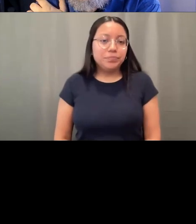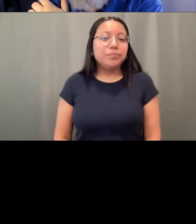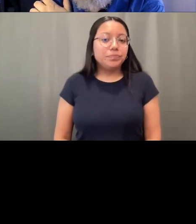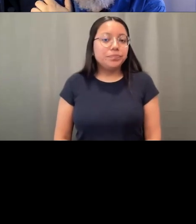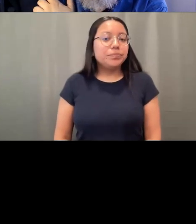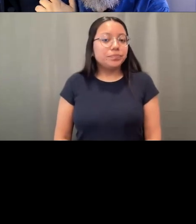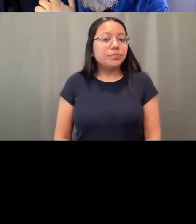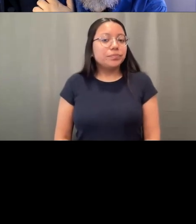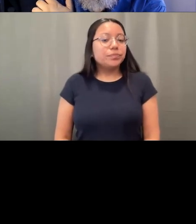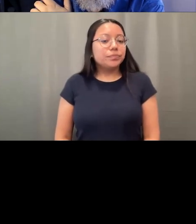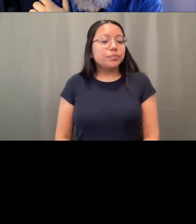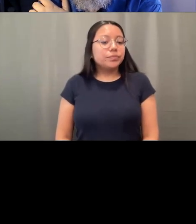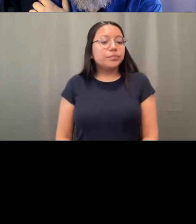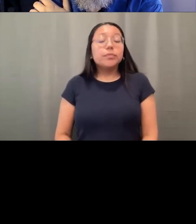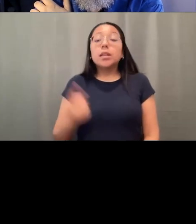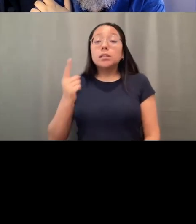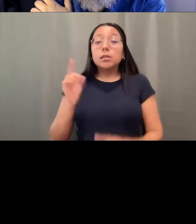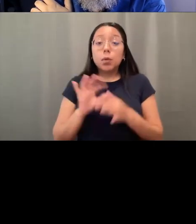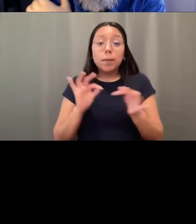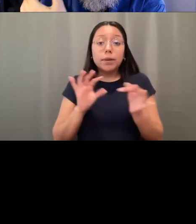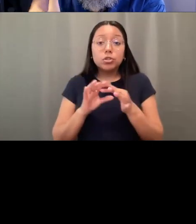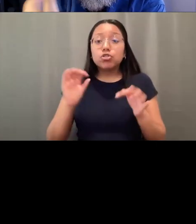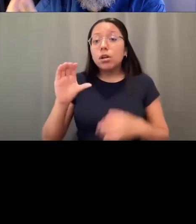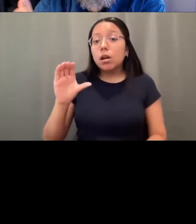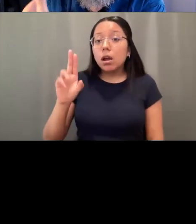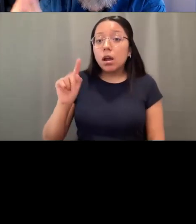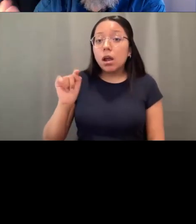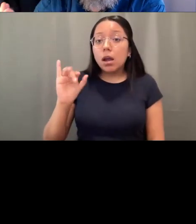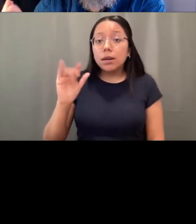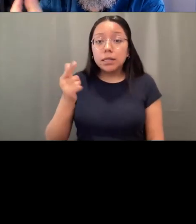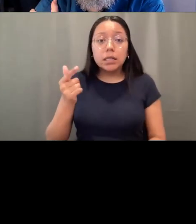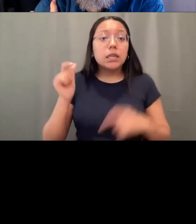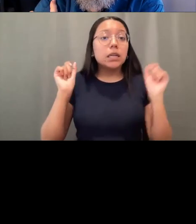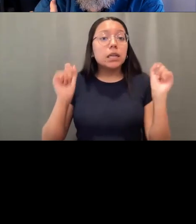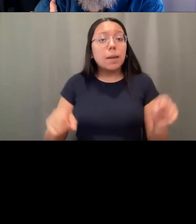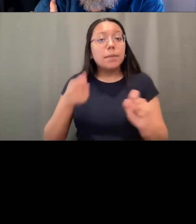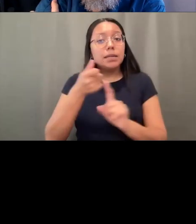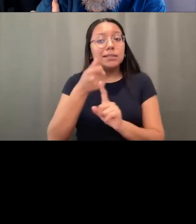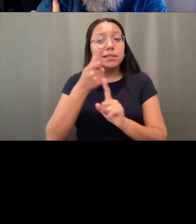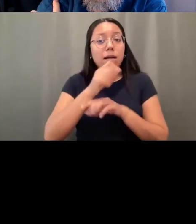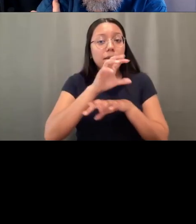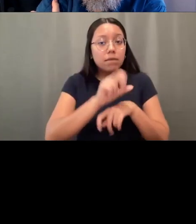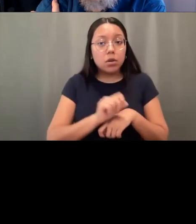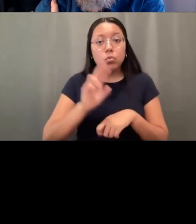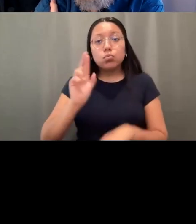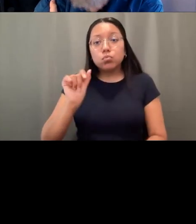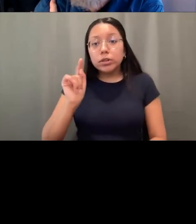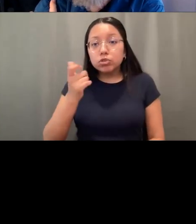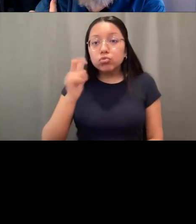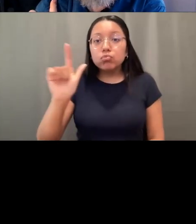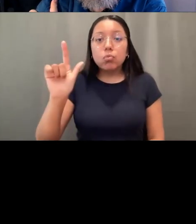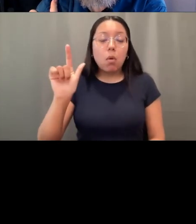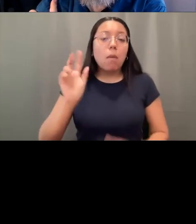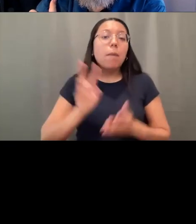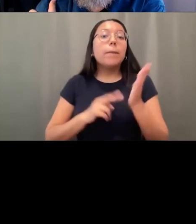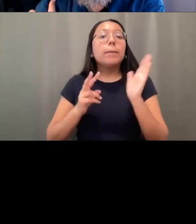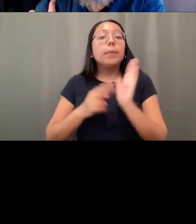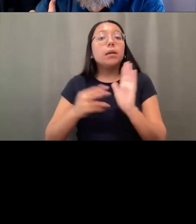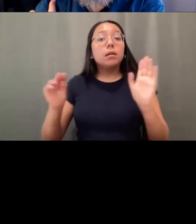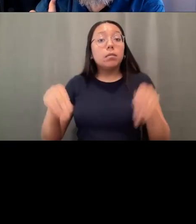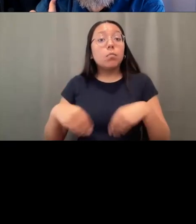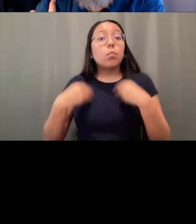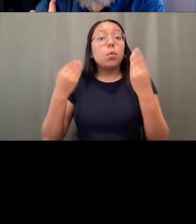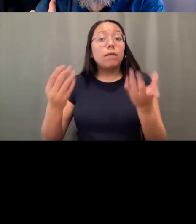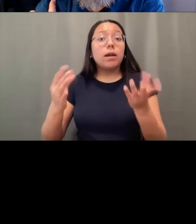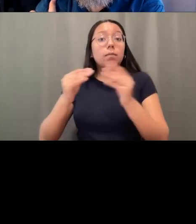And somebody said that since cutting can be a ritual, helping identify the thought process when they're getting into ritual mode, what's going on, what are some other